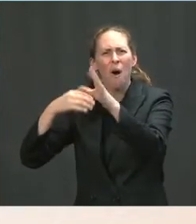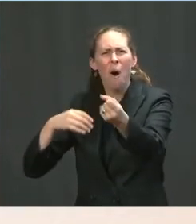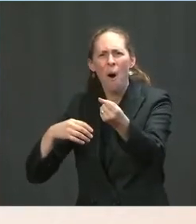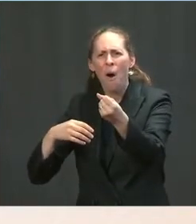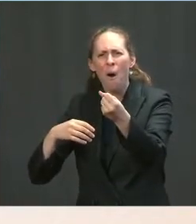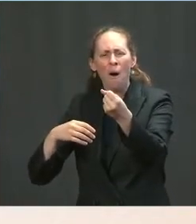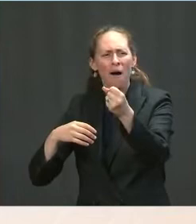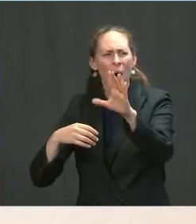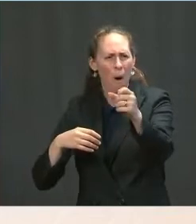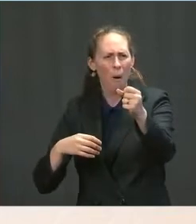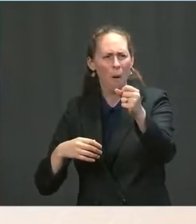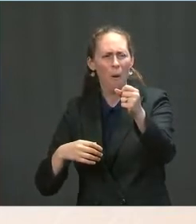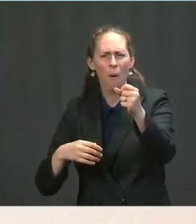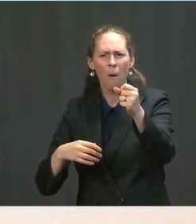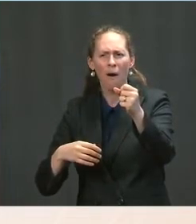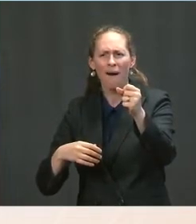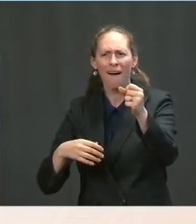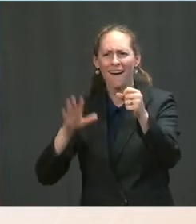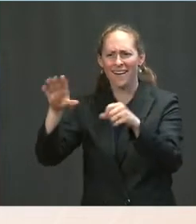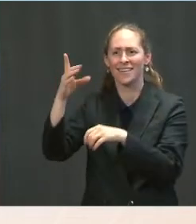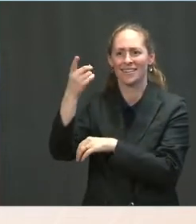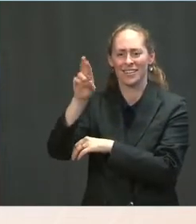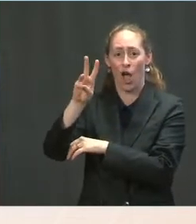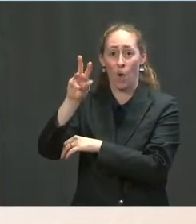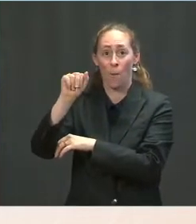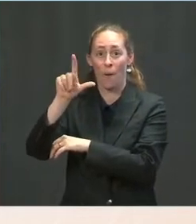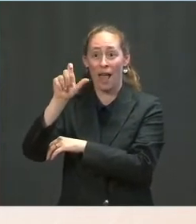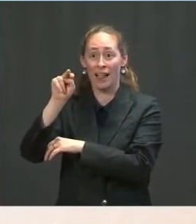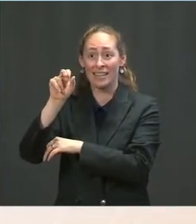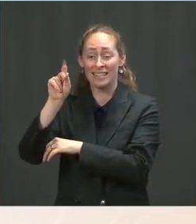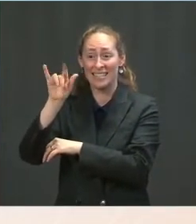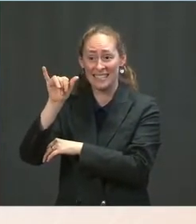said that Dr. Lewinsky said just recently